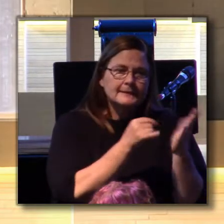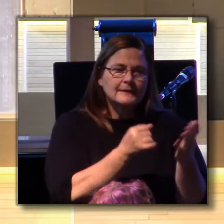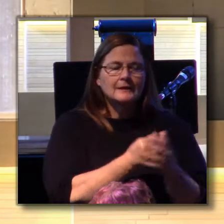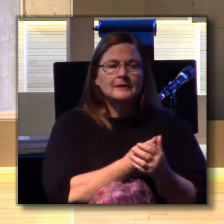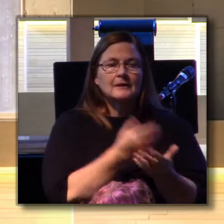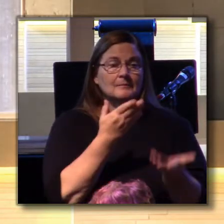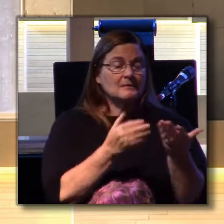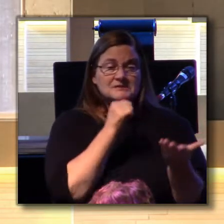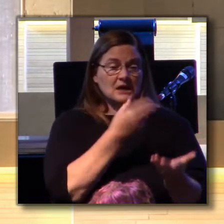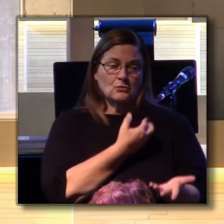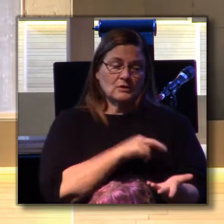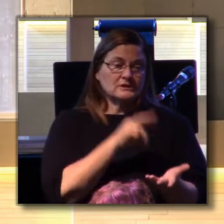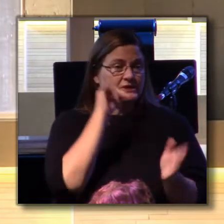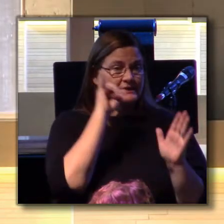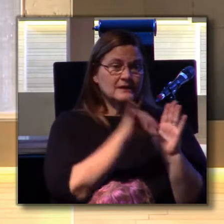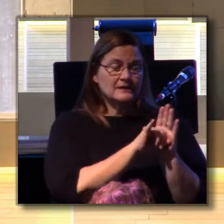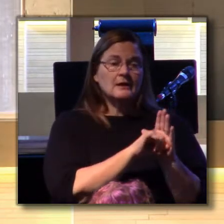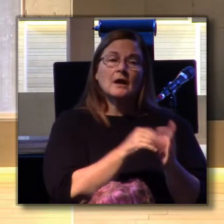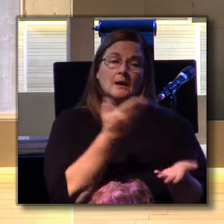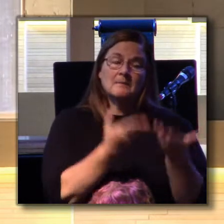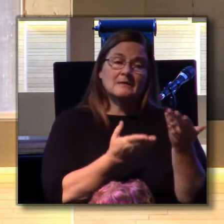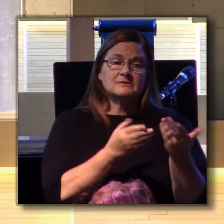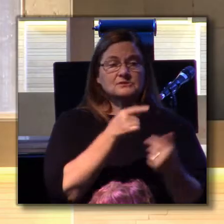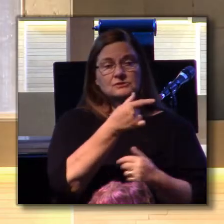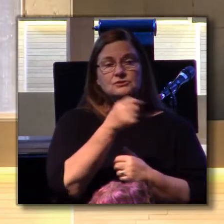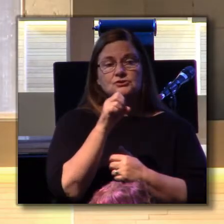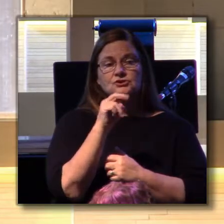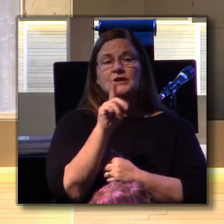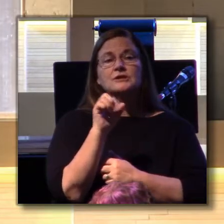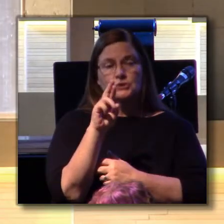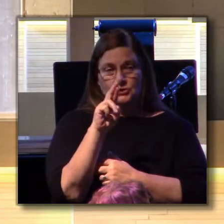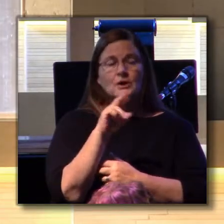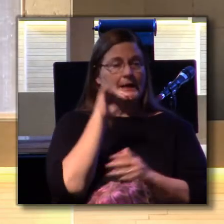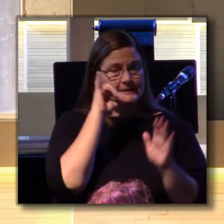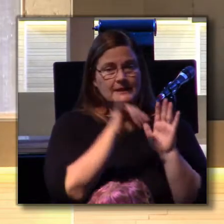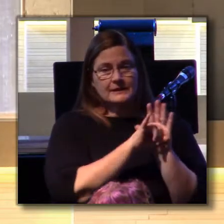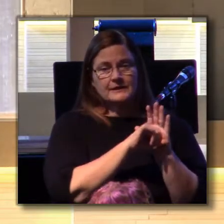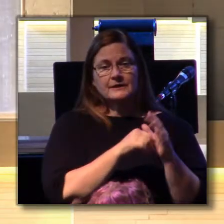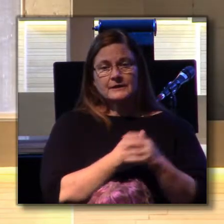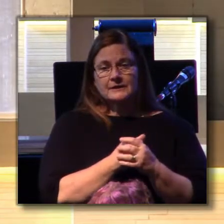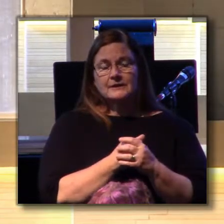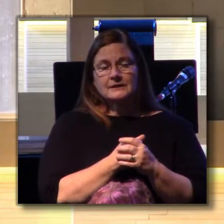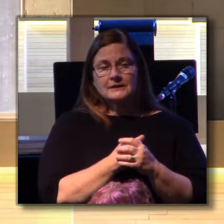religious identity. Maybe it's a gender identity. Whatever it is that's holding you back,